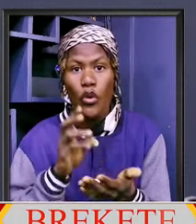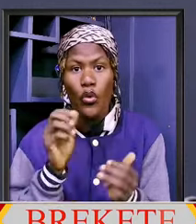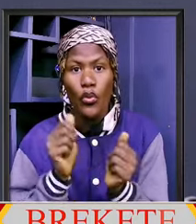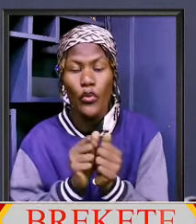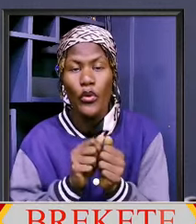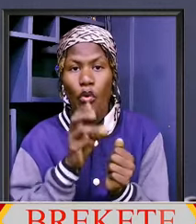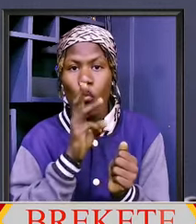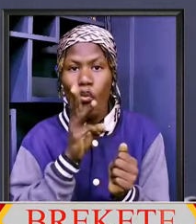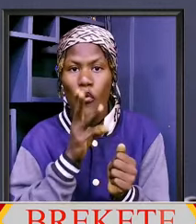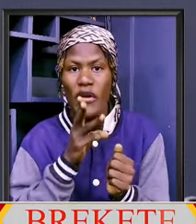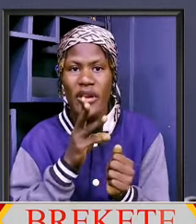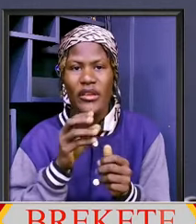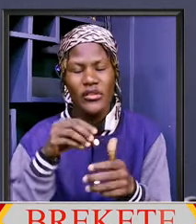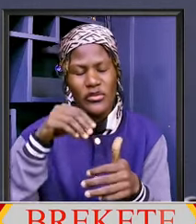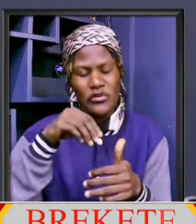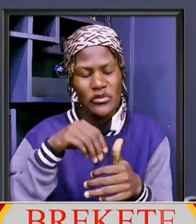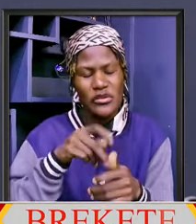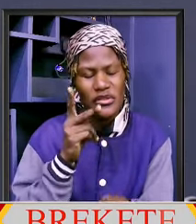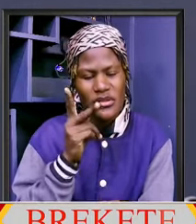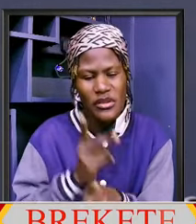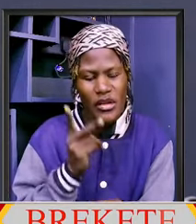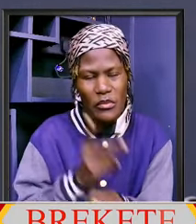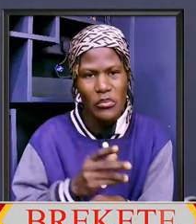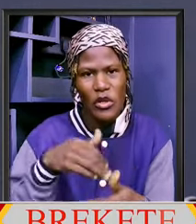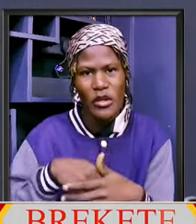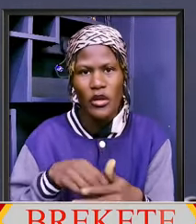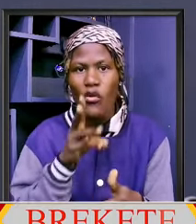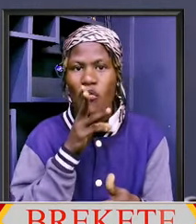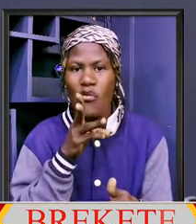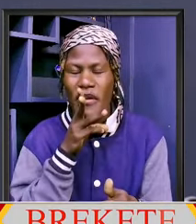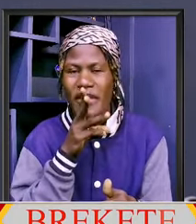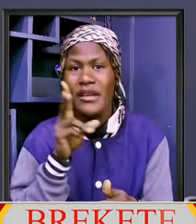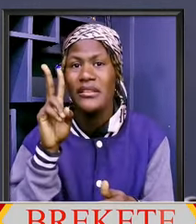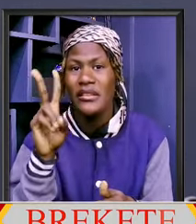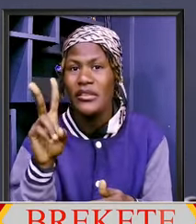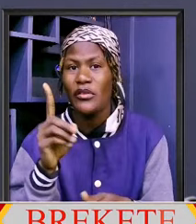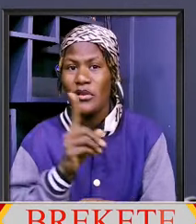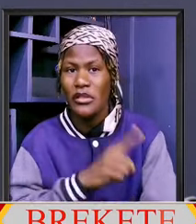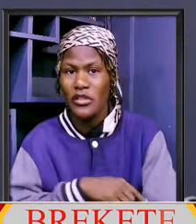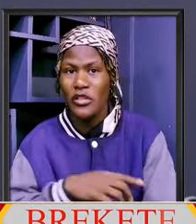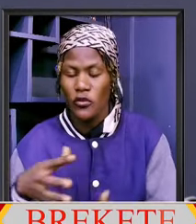water. The second day, you go fetch